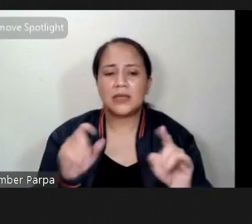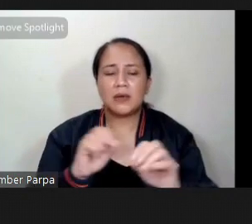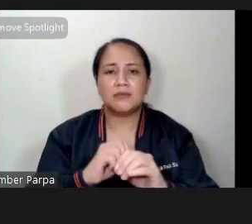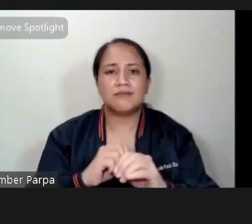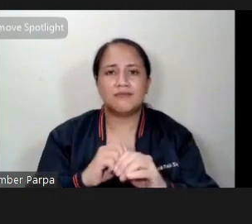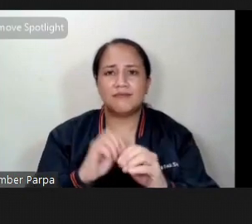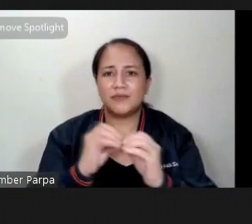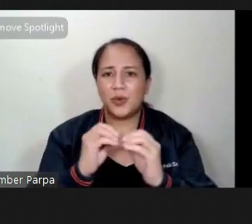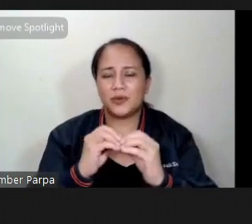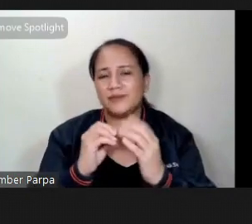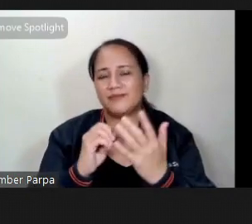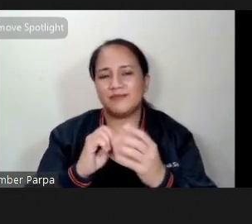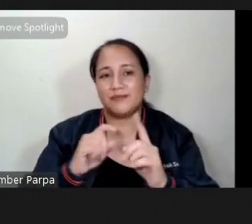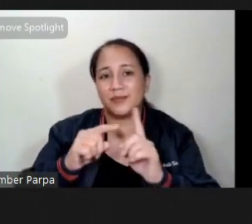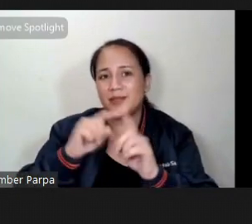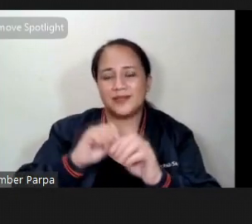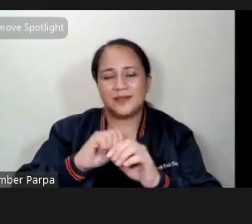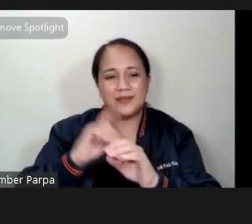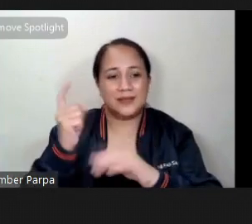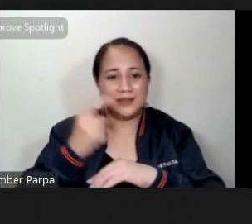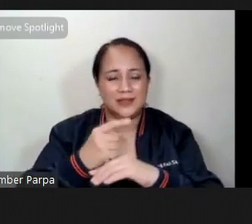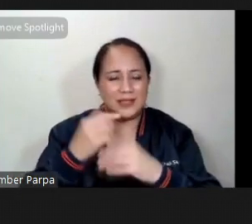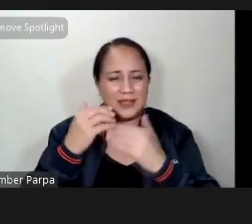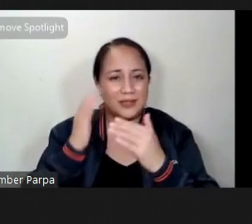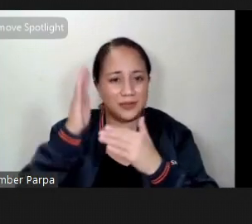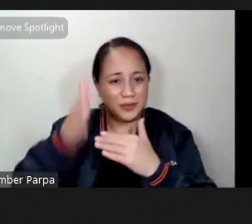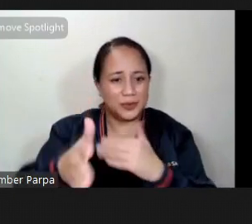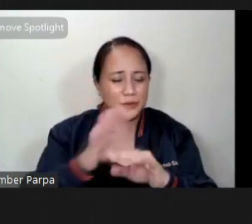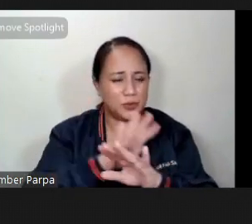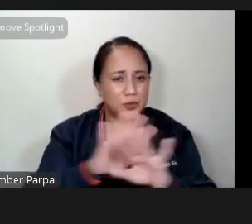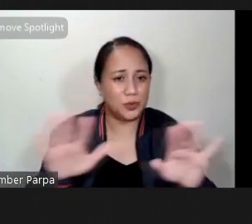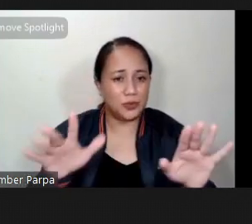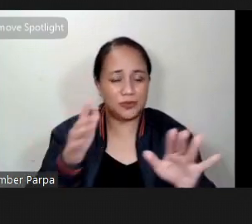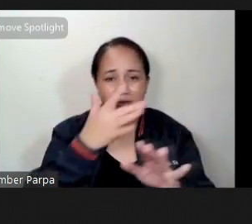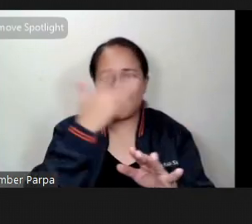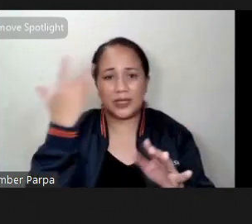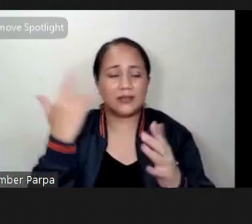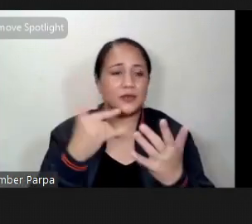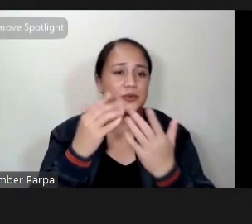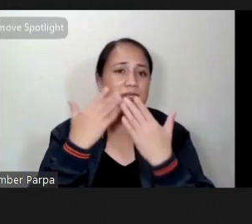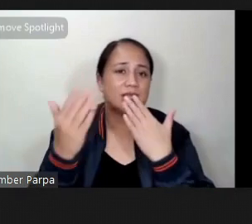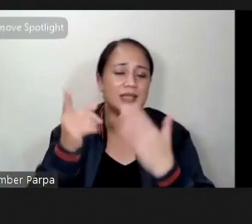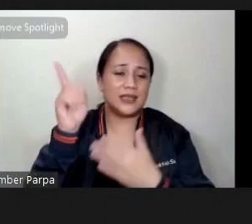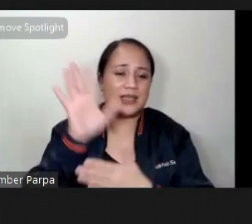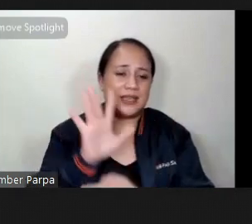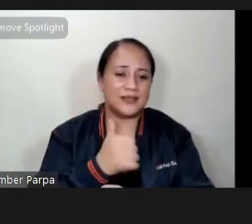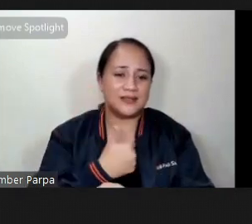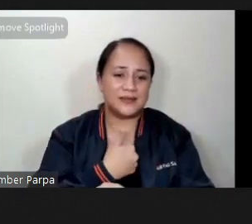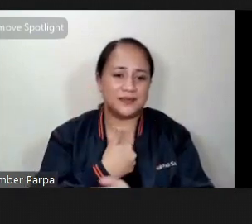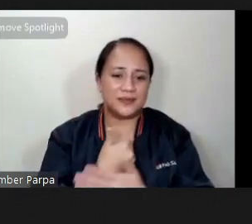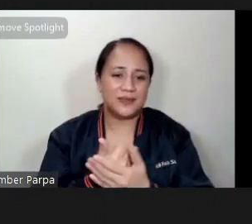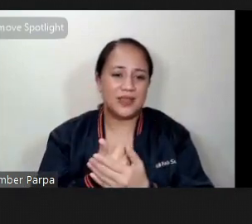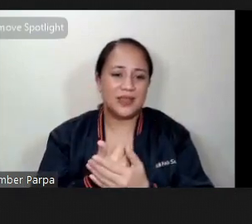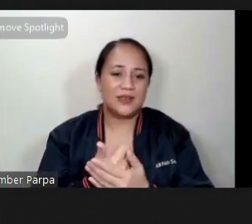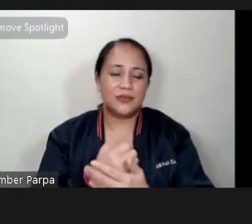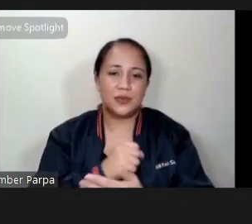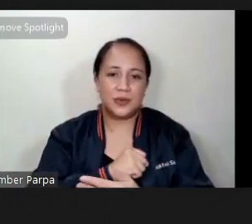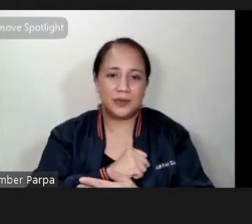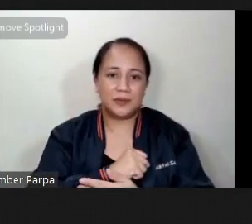ahead. For the meantime, don't forget to thank God and yourself for being